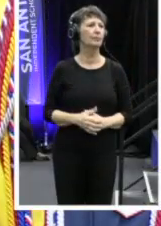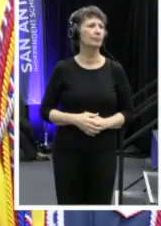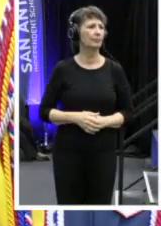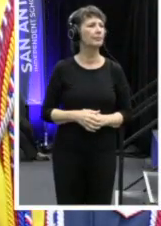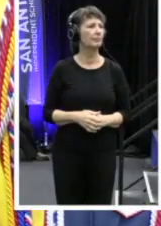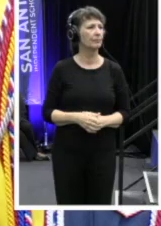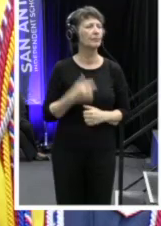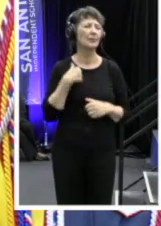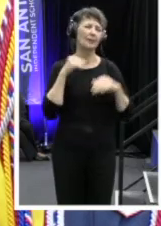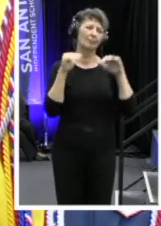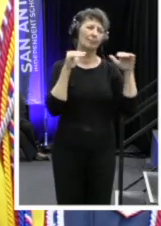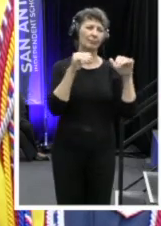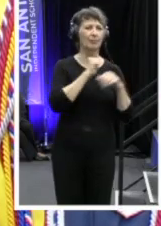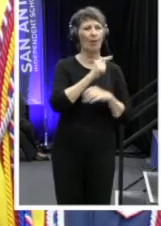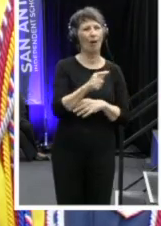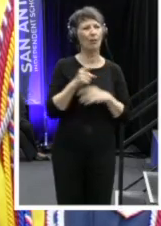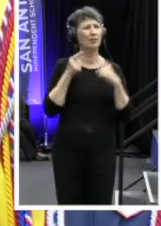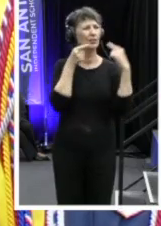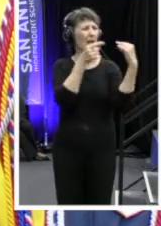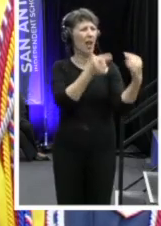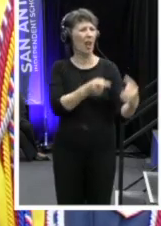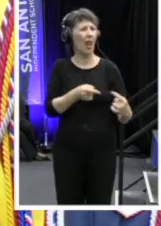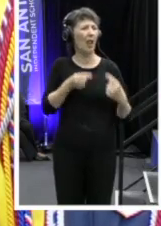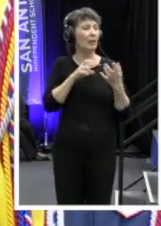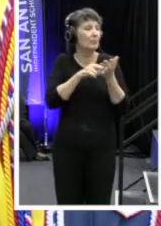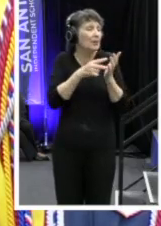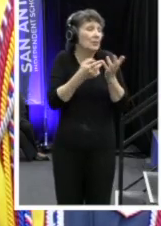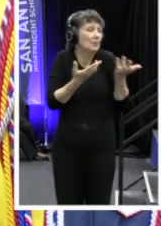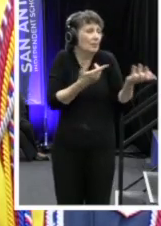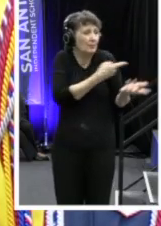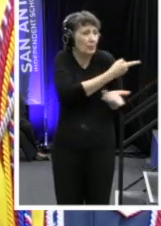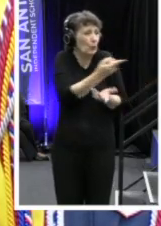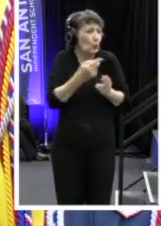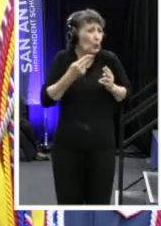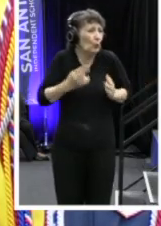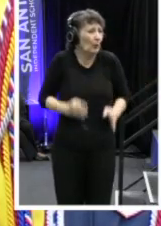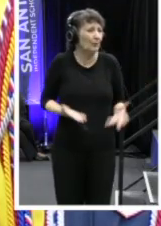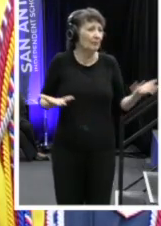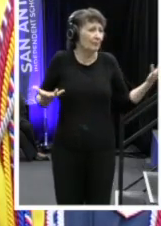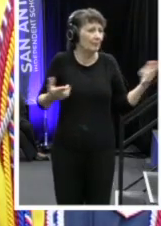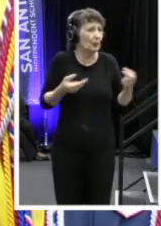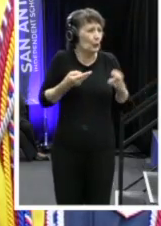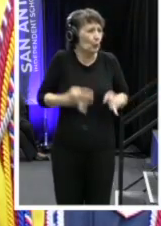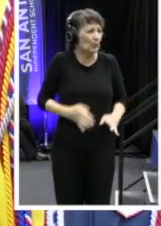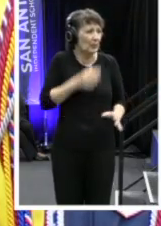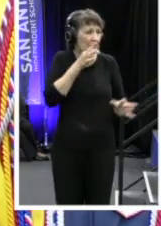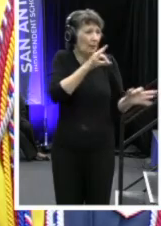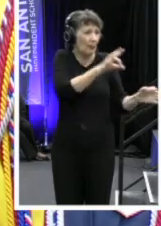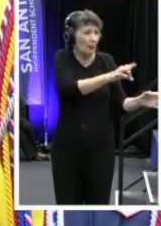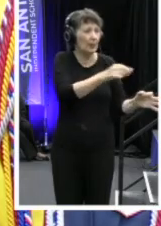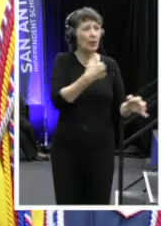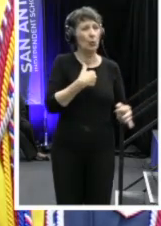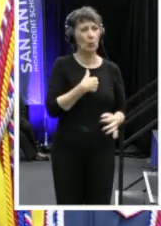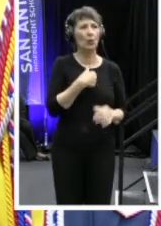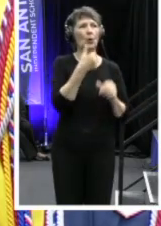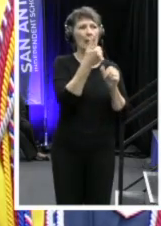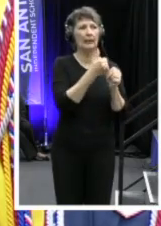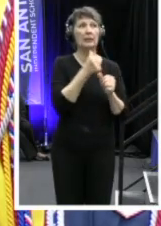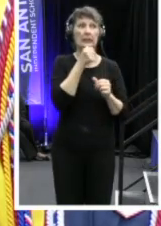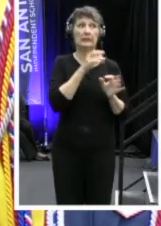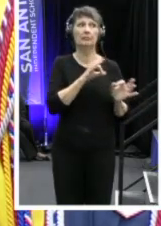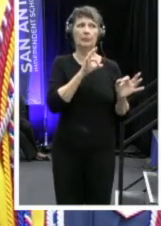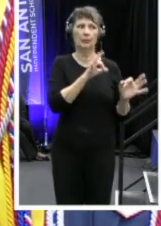I want to remind you all that these struggles are what it means to be human. Humans were made imperfect. We are each